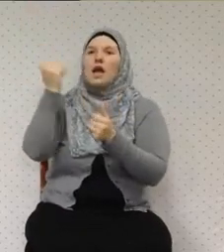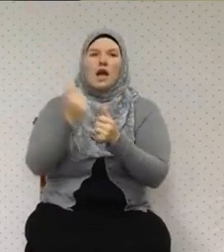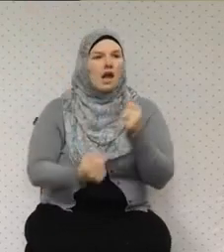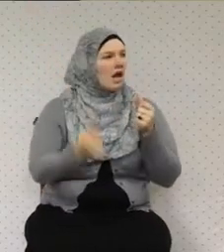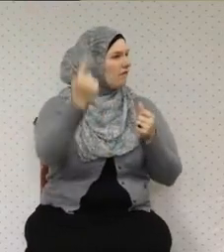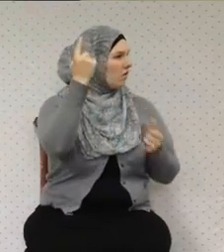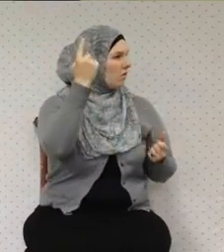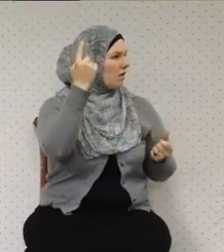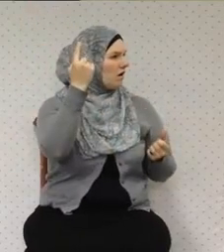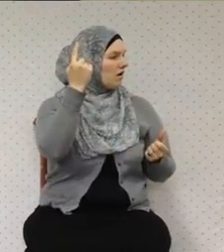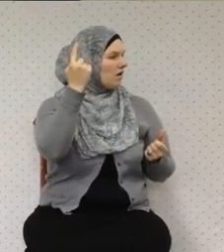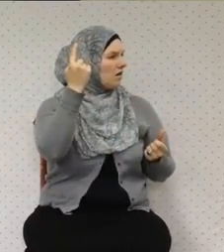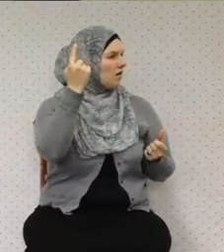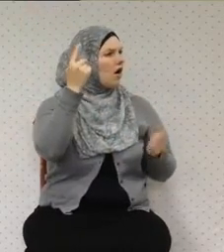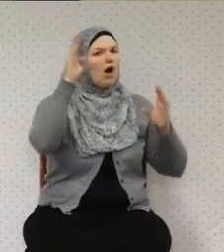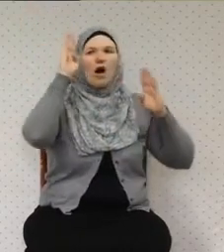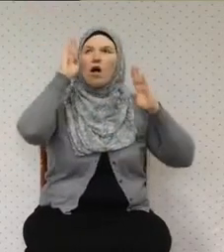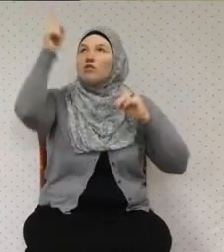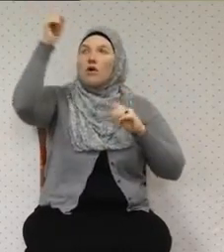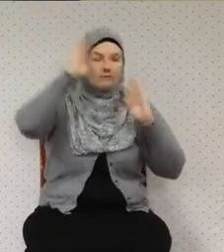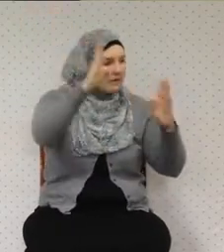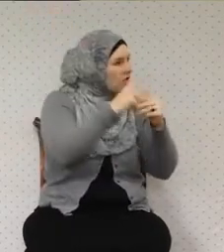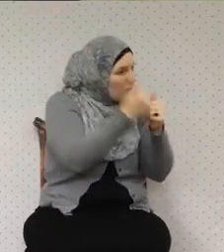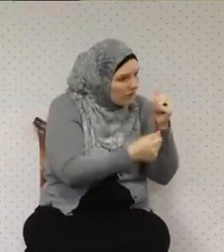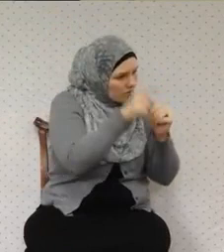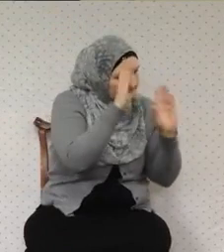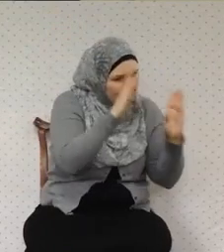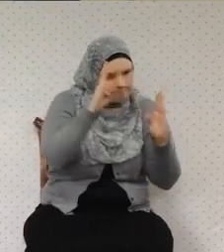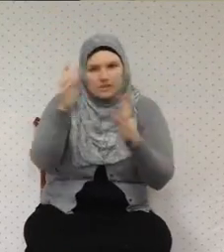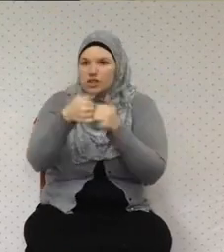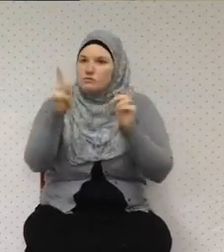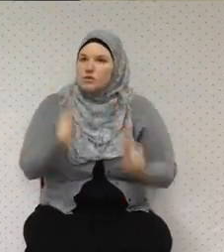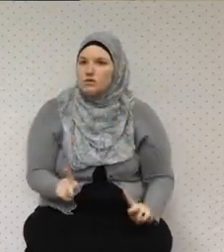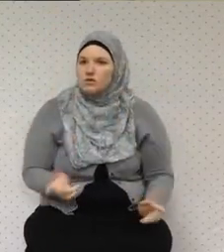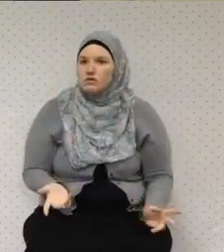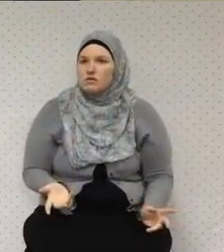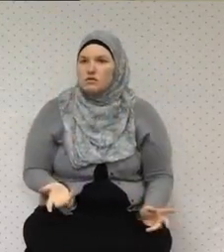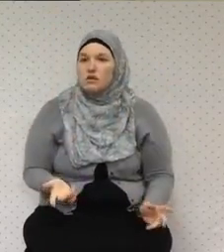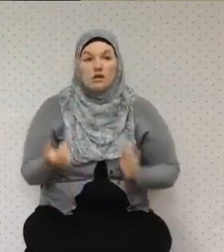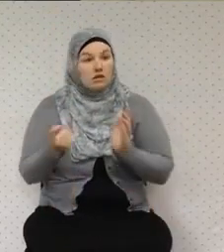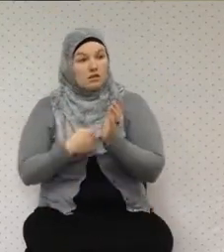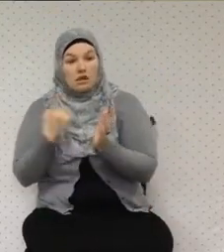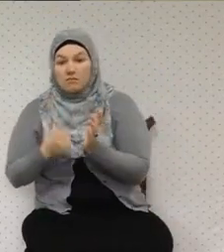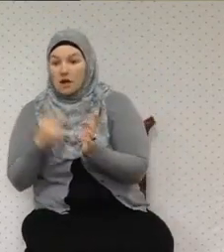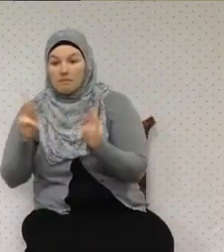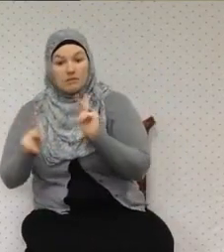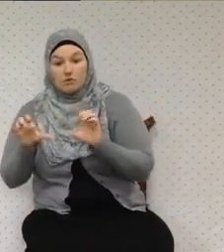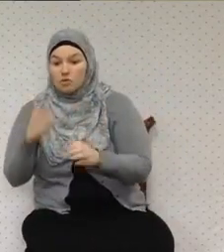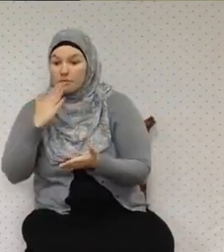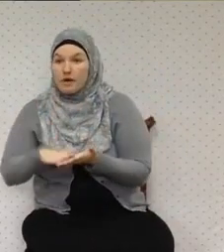Everybody attracts Allah's attention. Allah's paying attention to everybody. Right? Whether positive